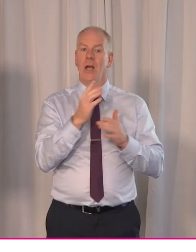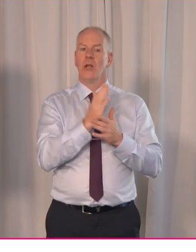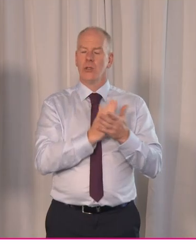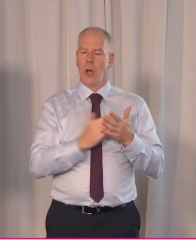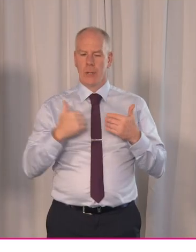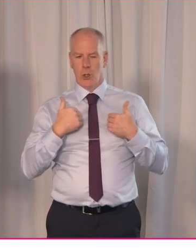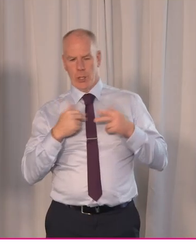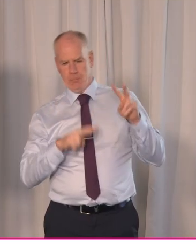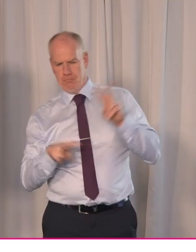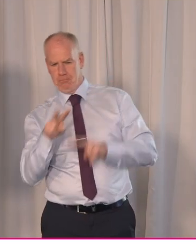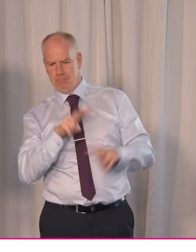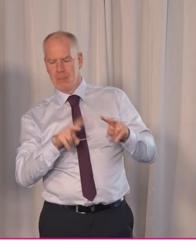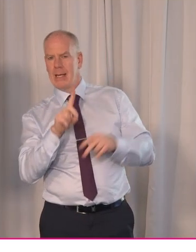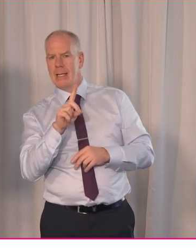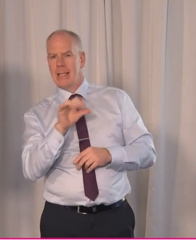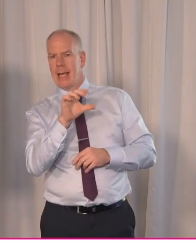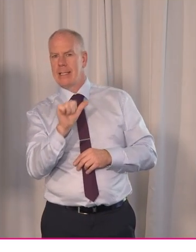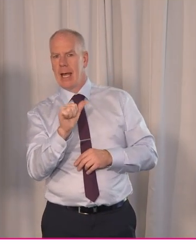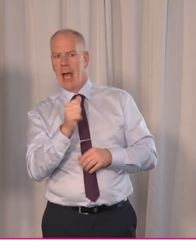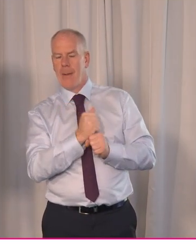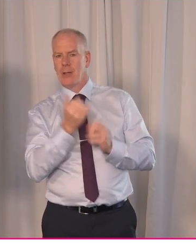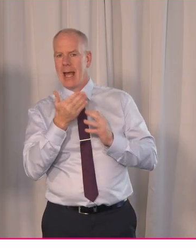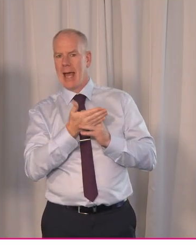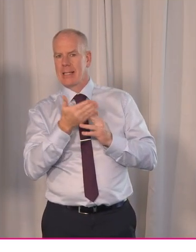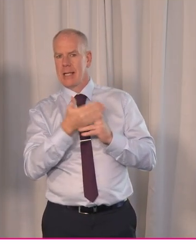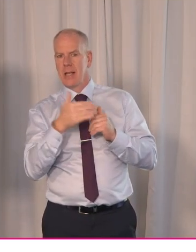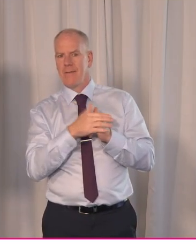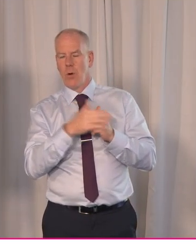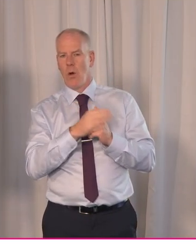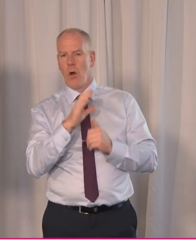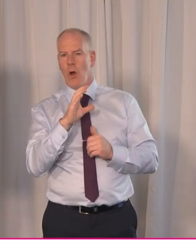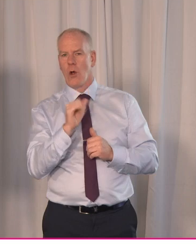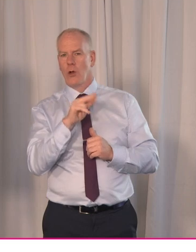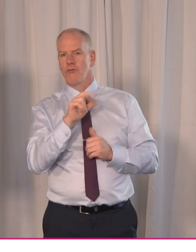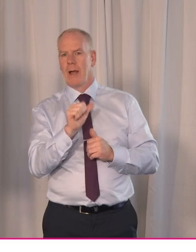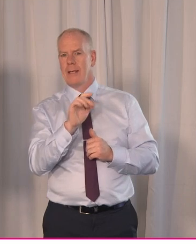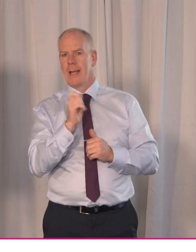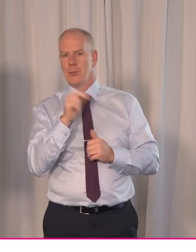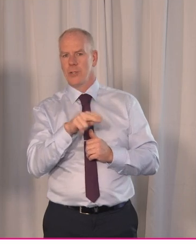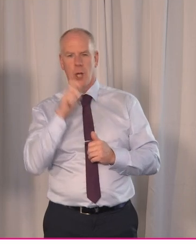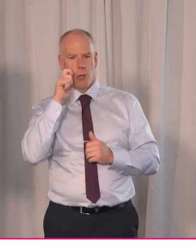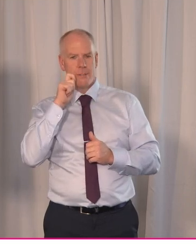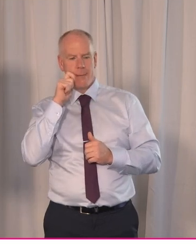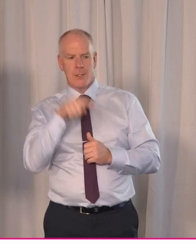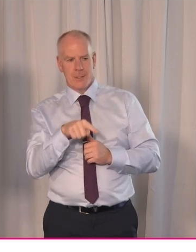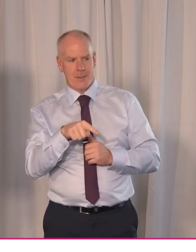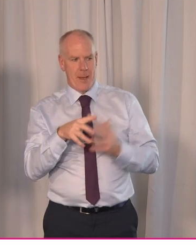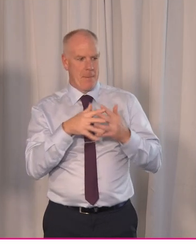concerning data with regard to access to contraception. So it's quite a mixed picture in that